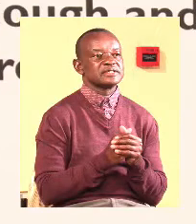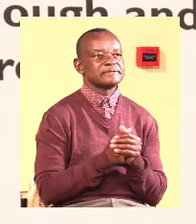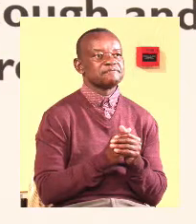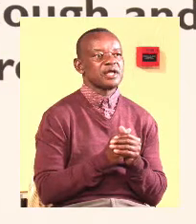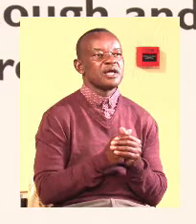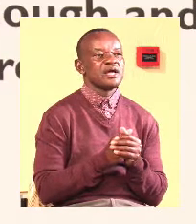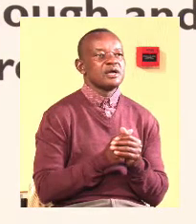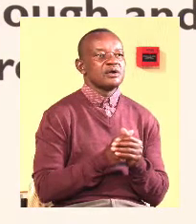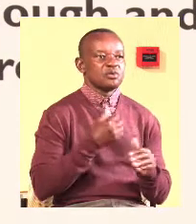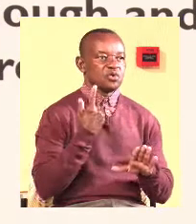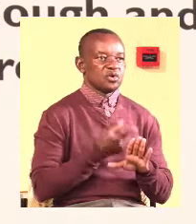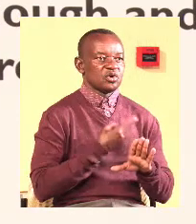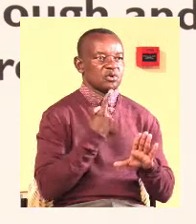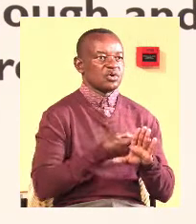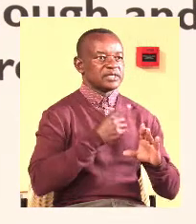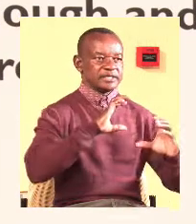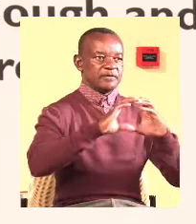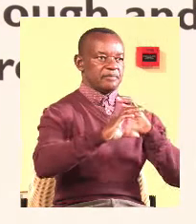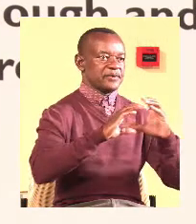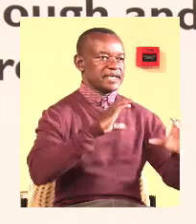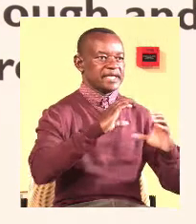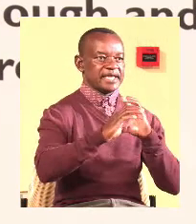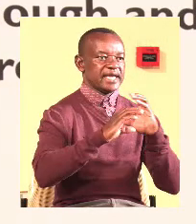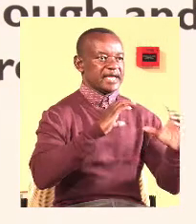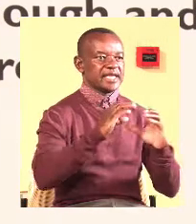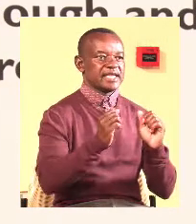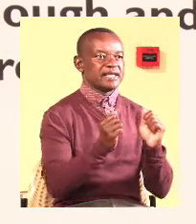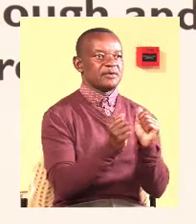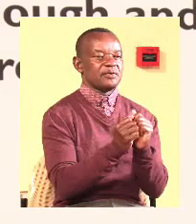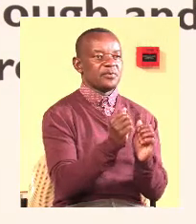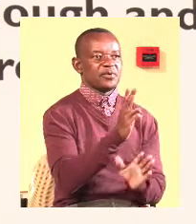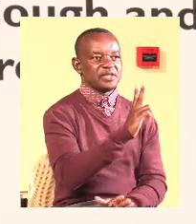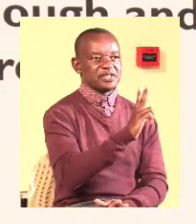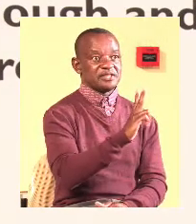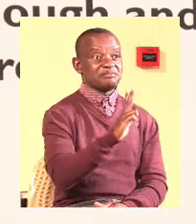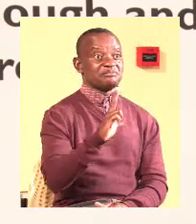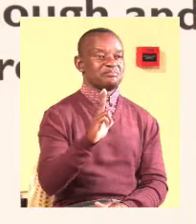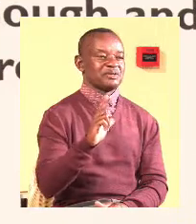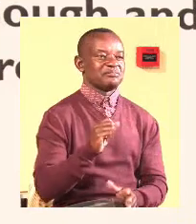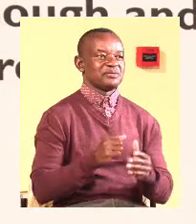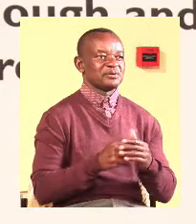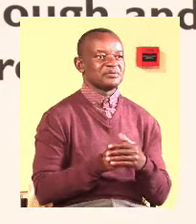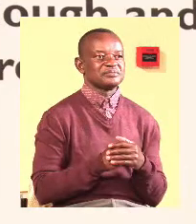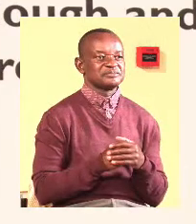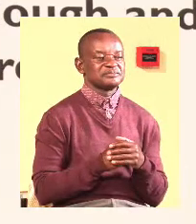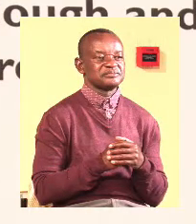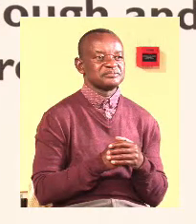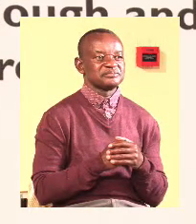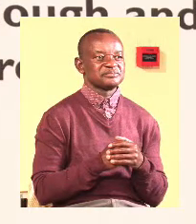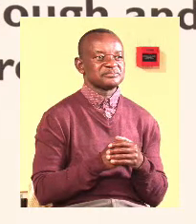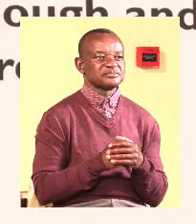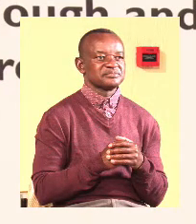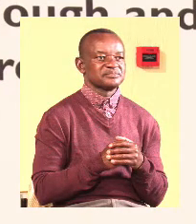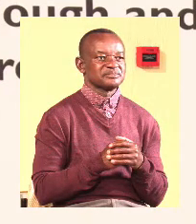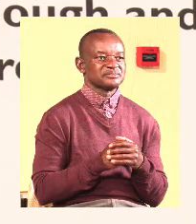course not in terms of meetings, but through mostly the WhatsApp groups that are available.